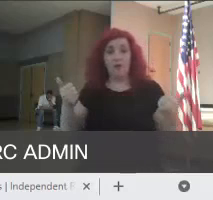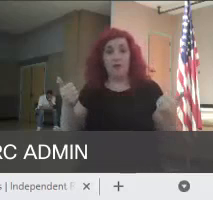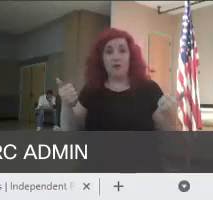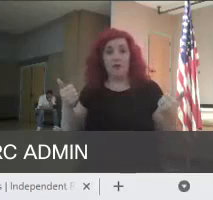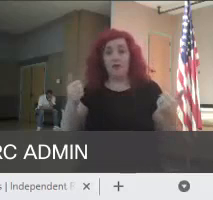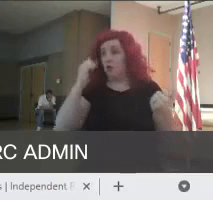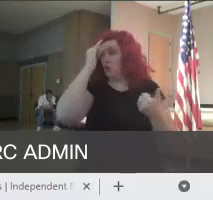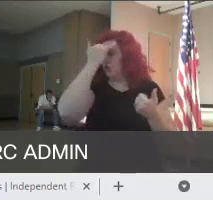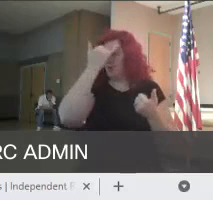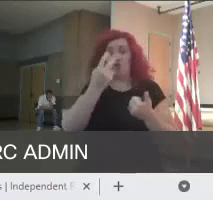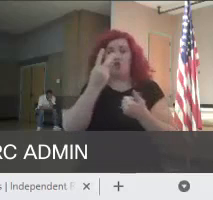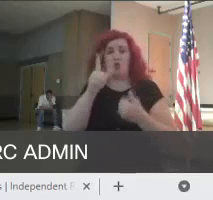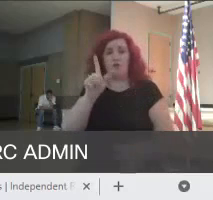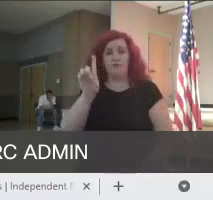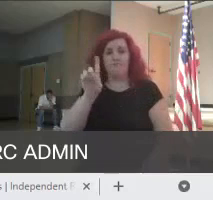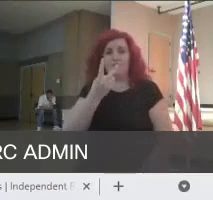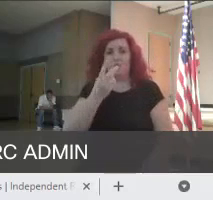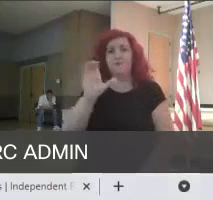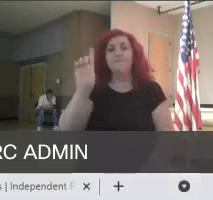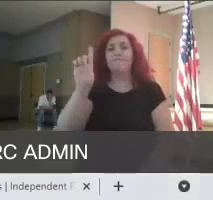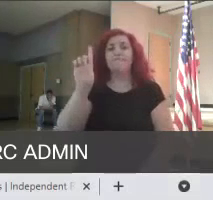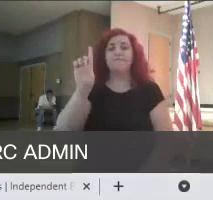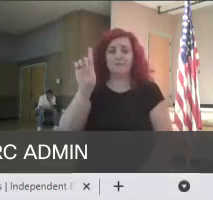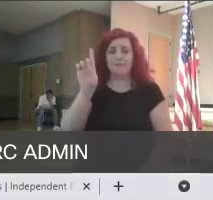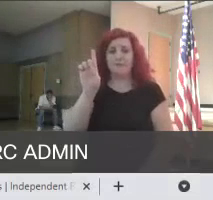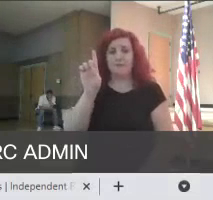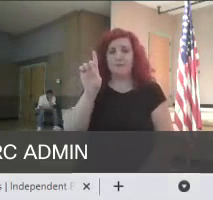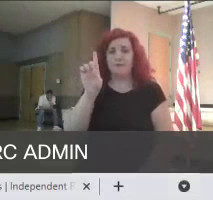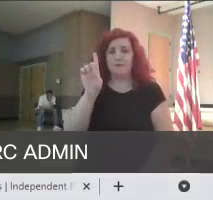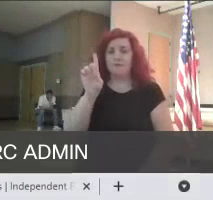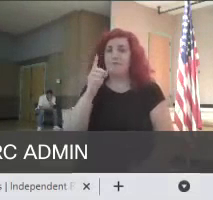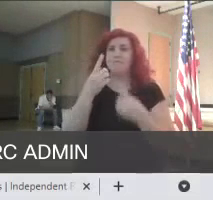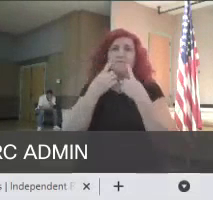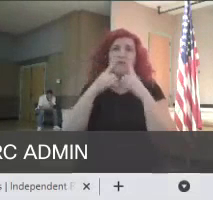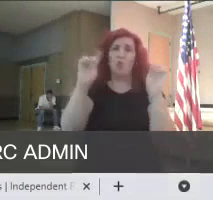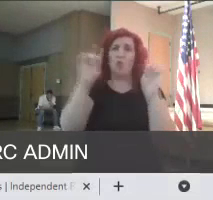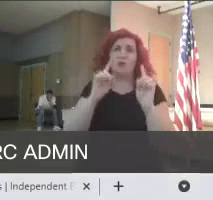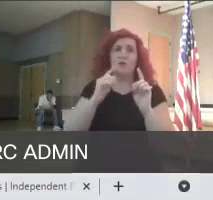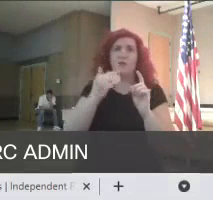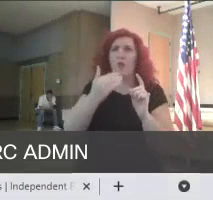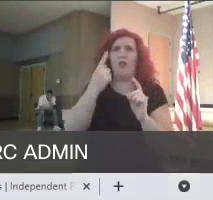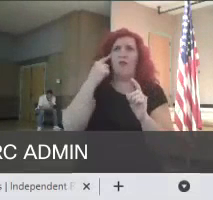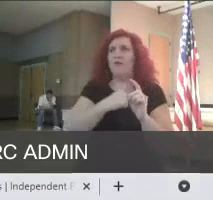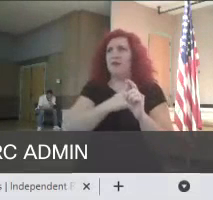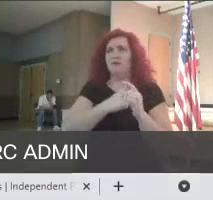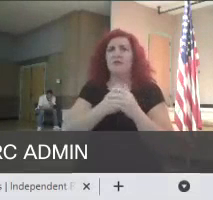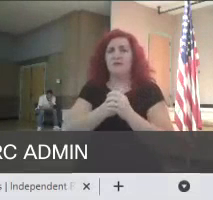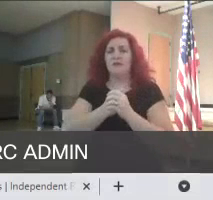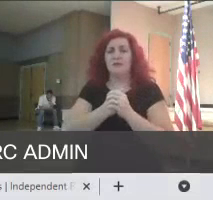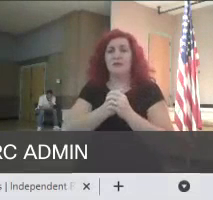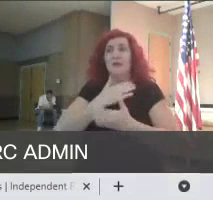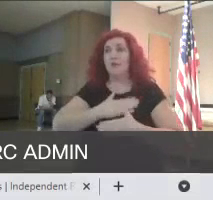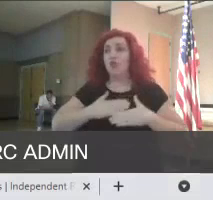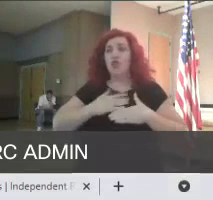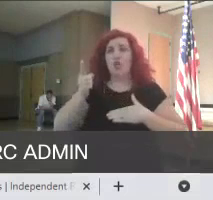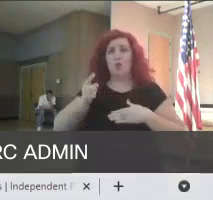into two legislative districts and two congressional districts, really worked well for us. And we would appreciate you looking